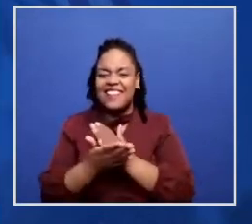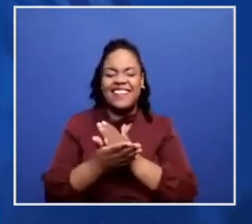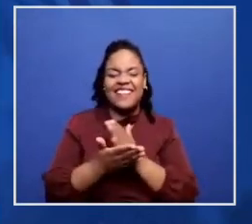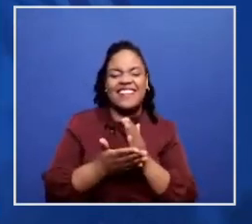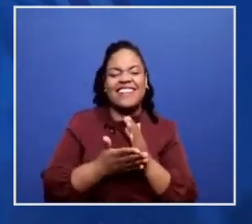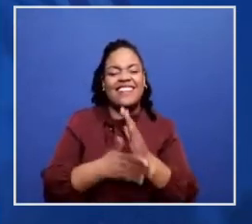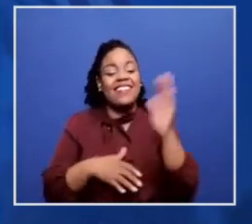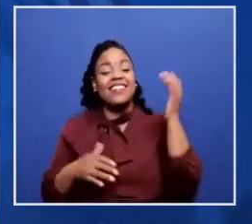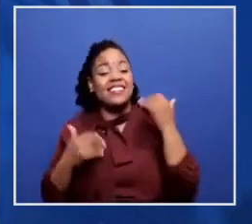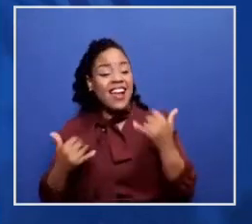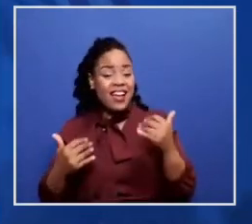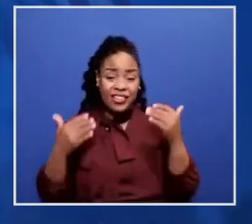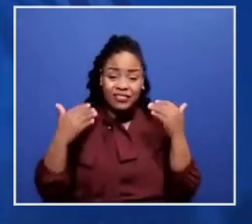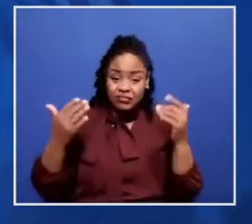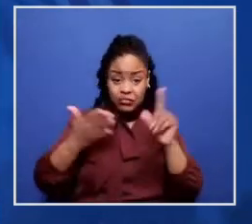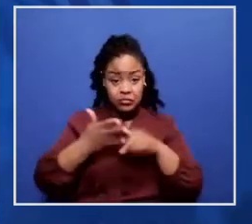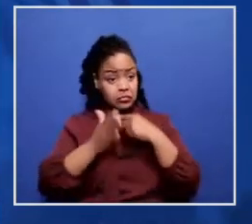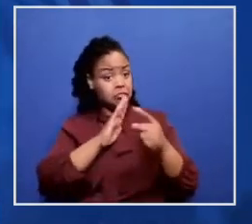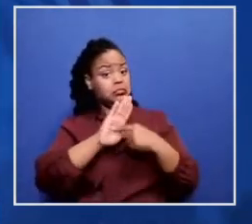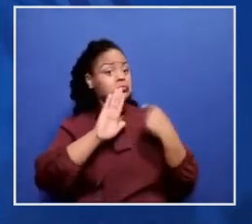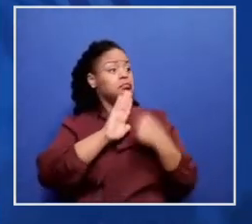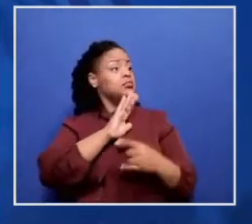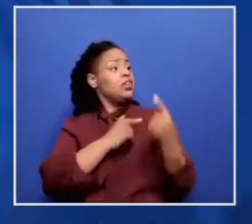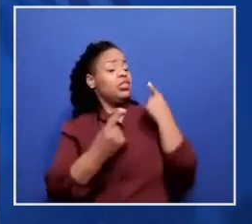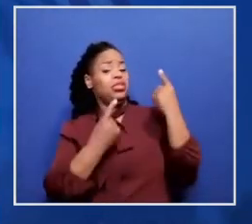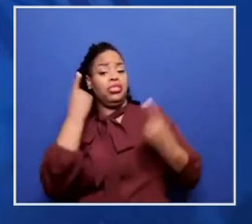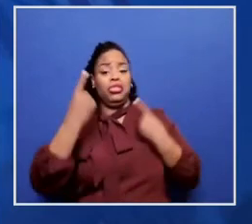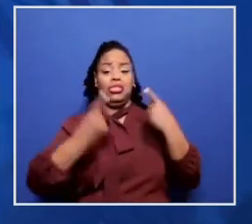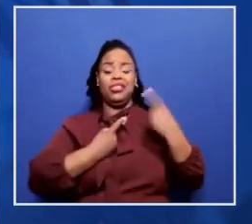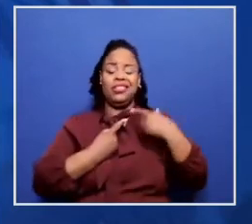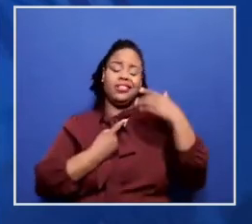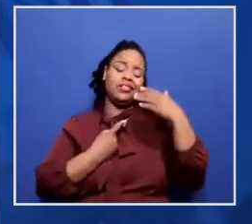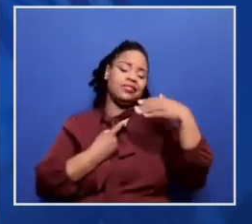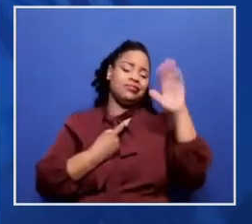So put me down, criticize me with your lies and with your parody.